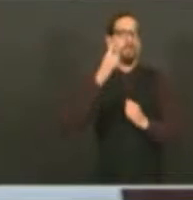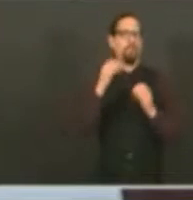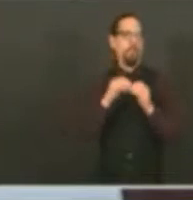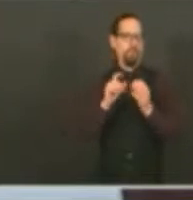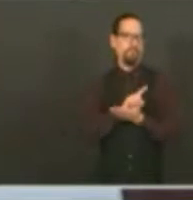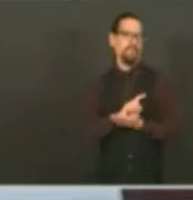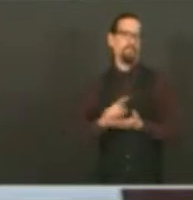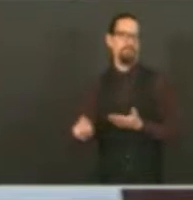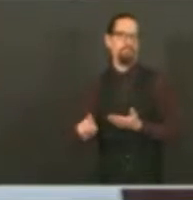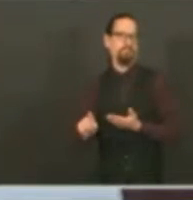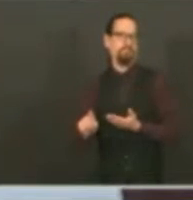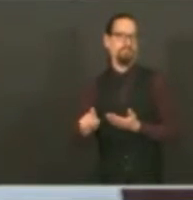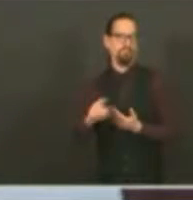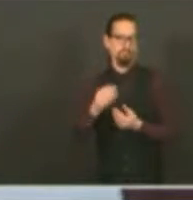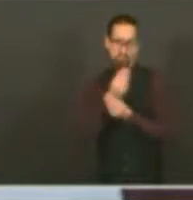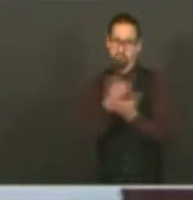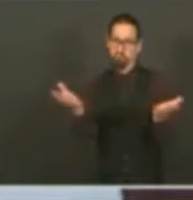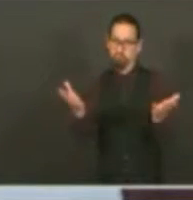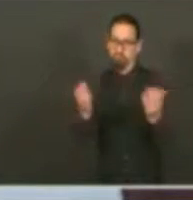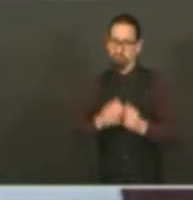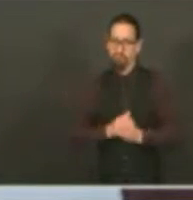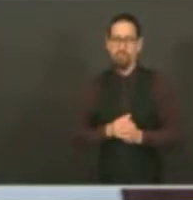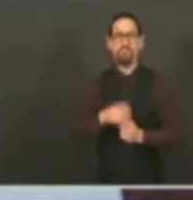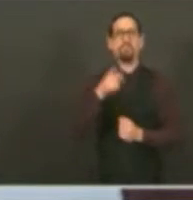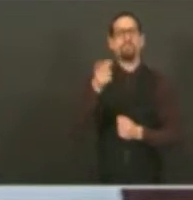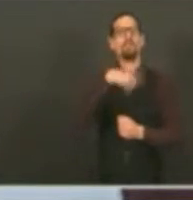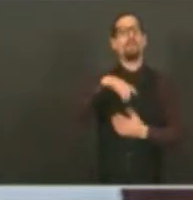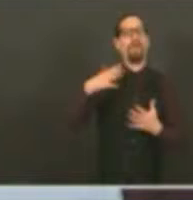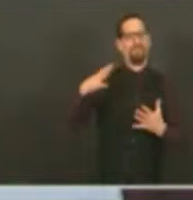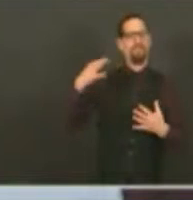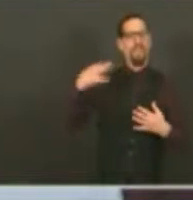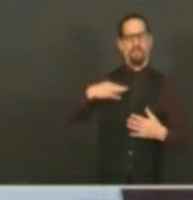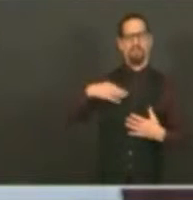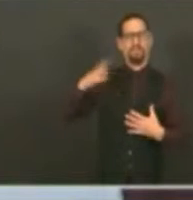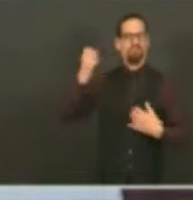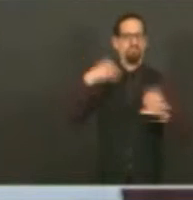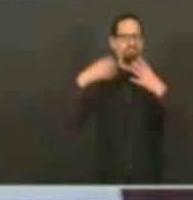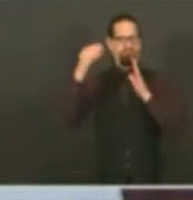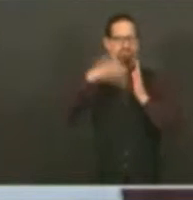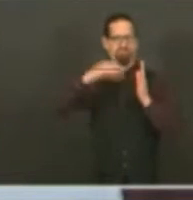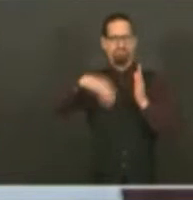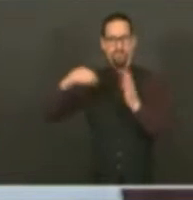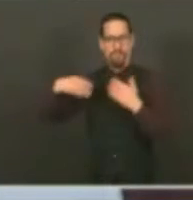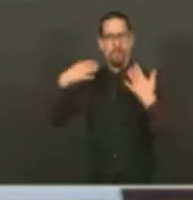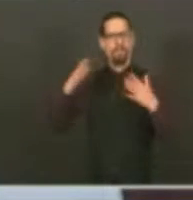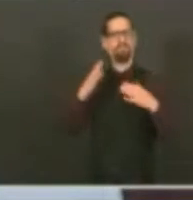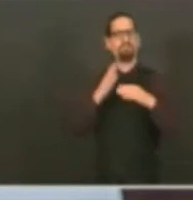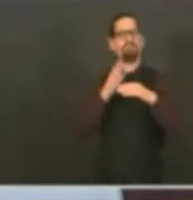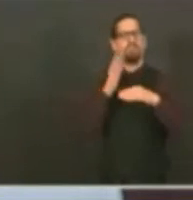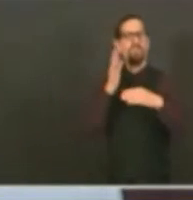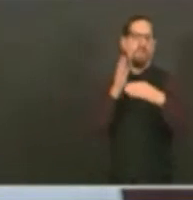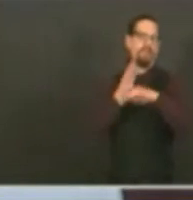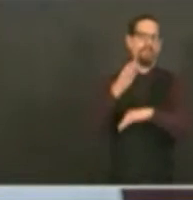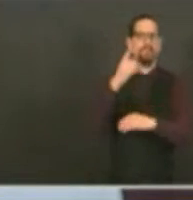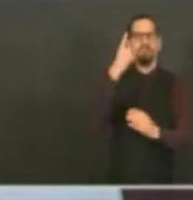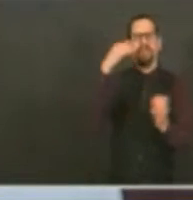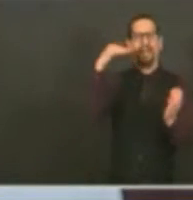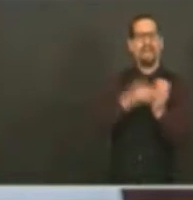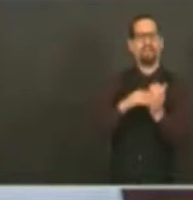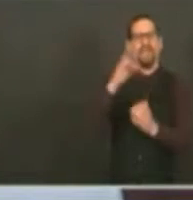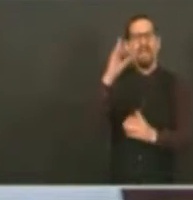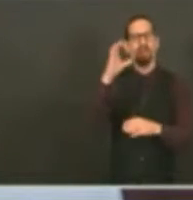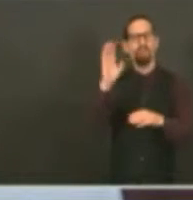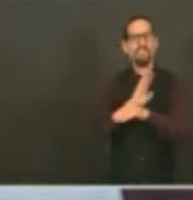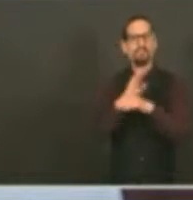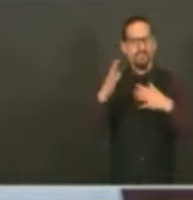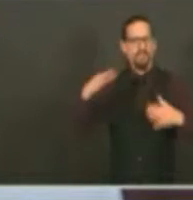We've already received applications from more than 1,800 businesses, and we'll be mailing out the first round of checks